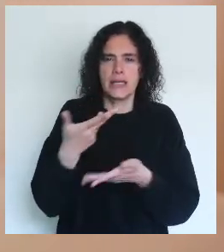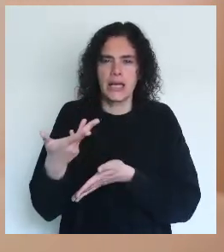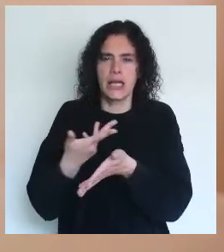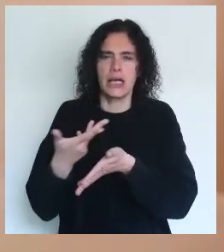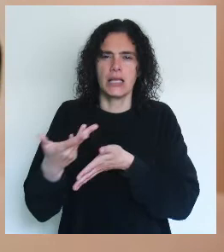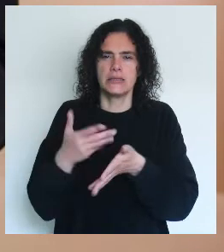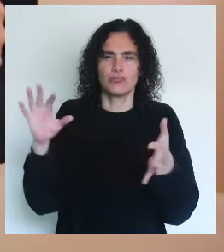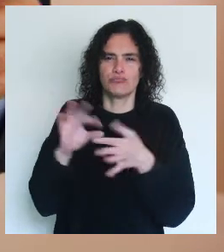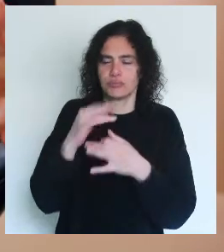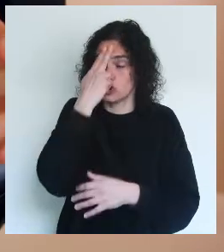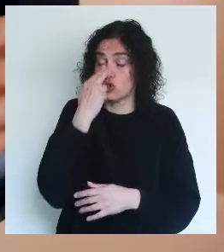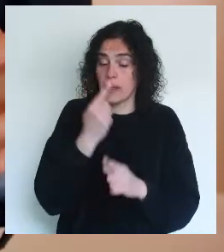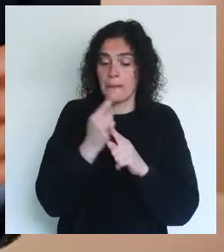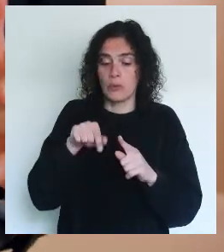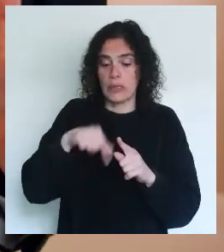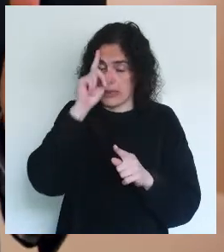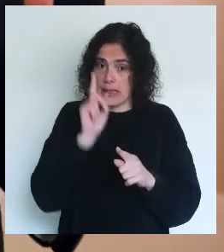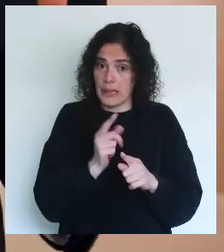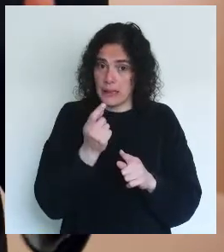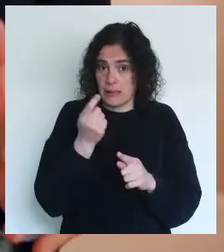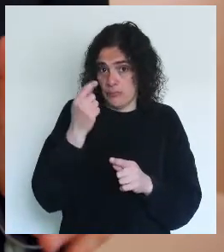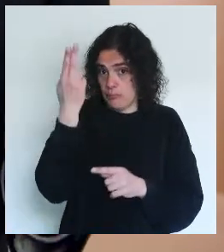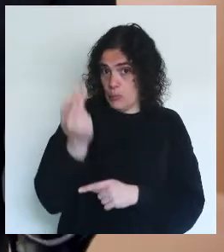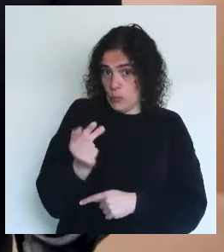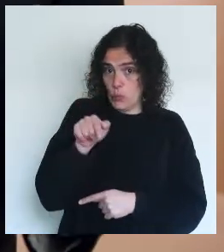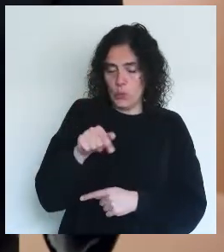this relationship to history, because all these dates